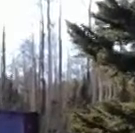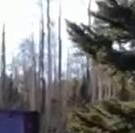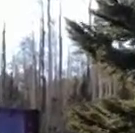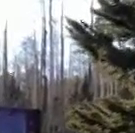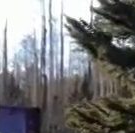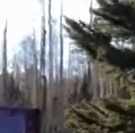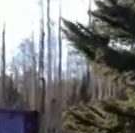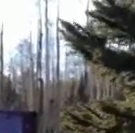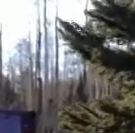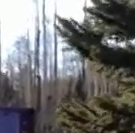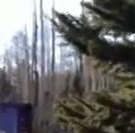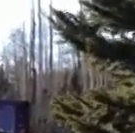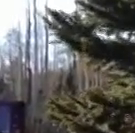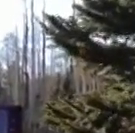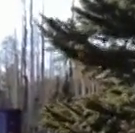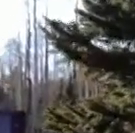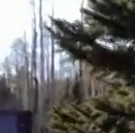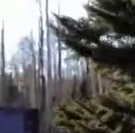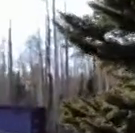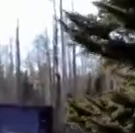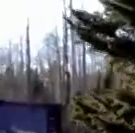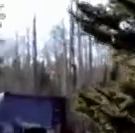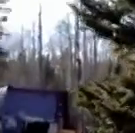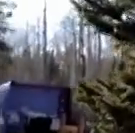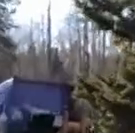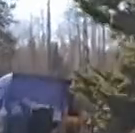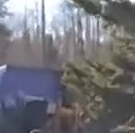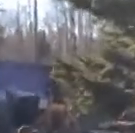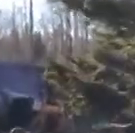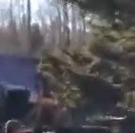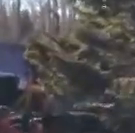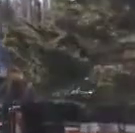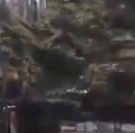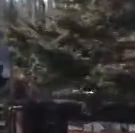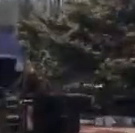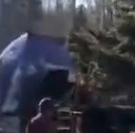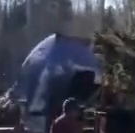Welcome we have folks on from Dolores, Colorado.